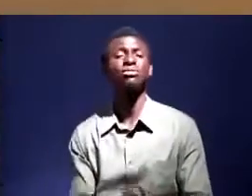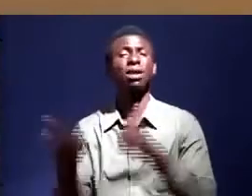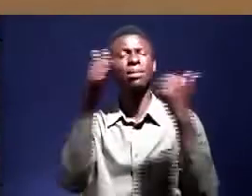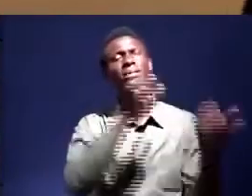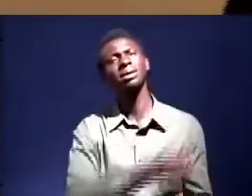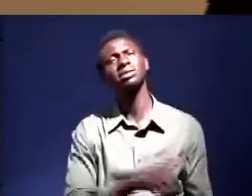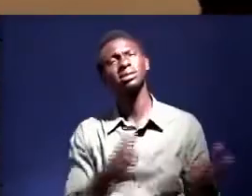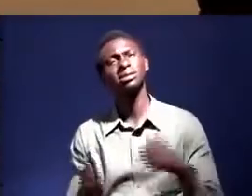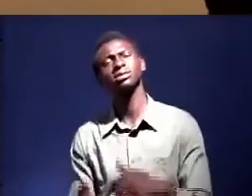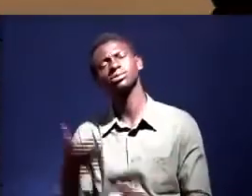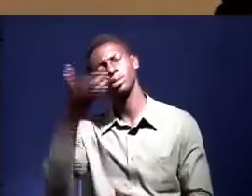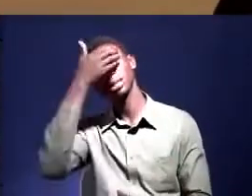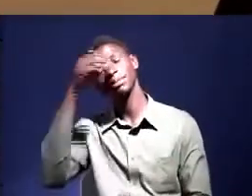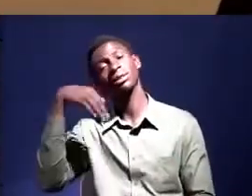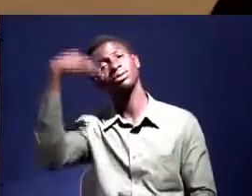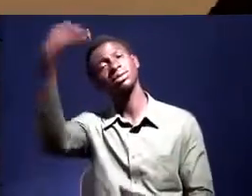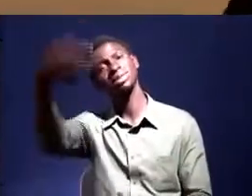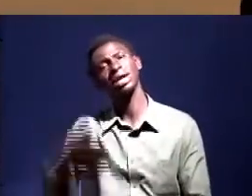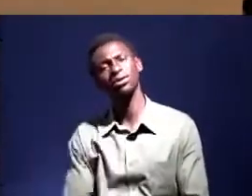Jesus repeats your name.